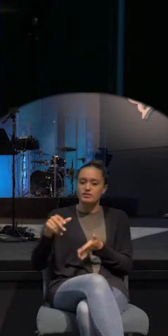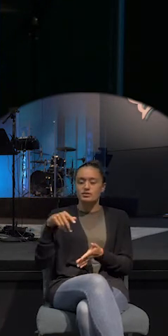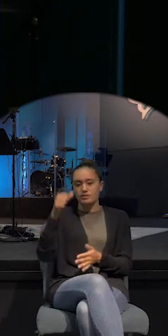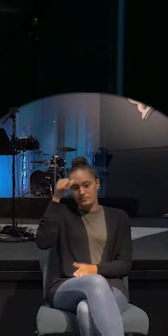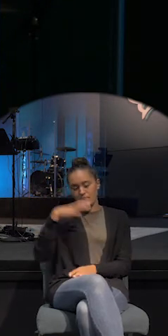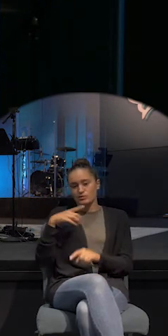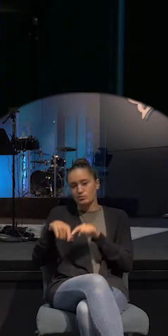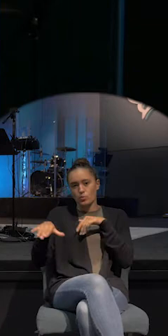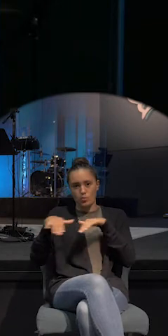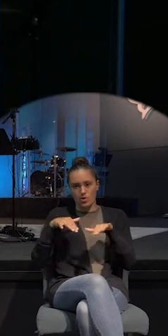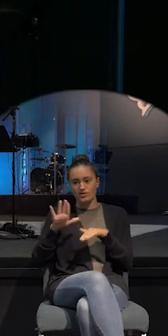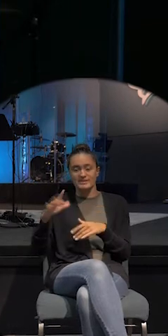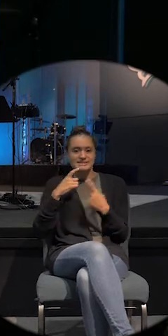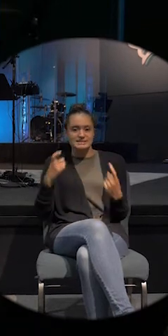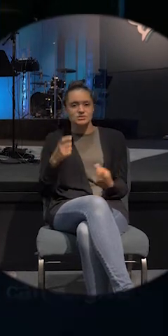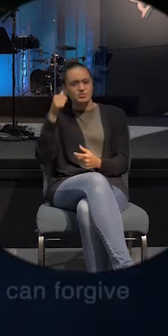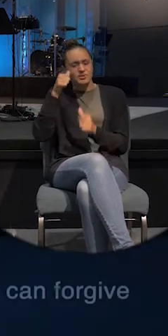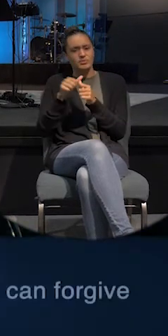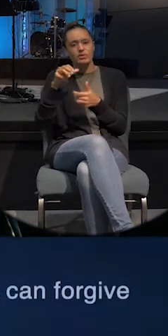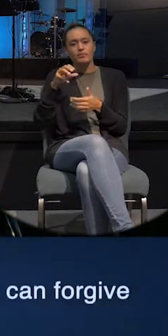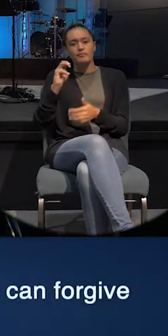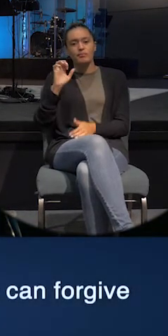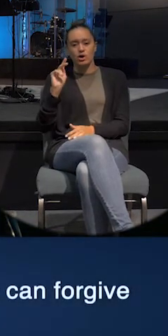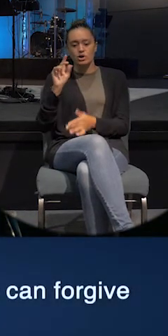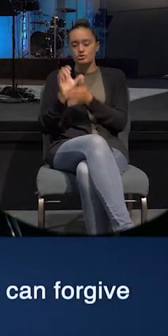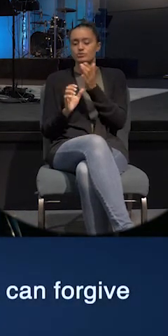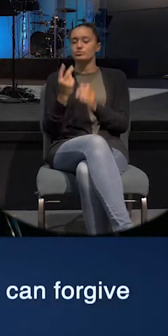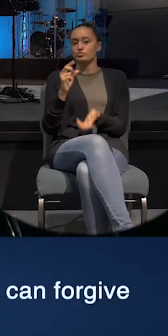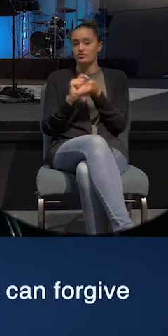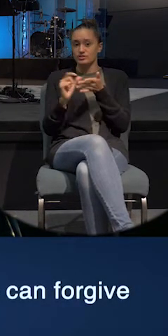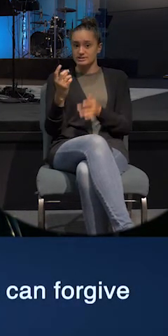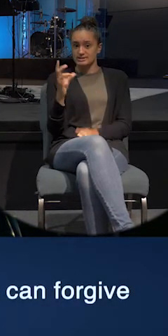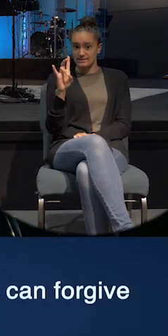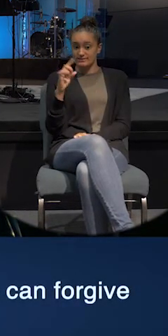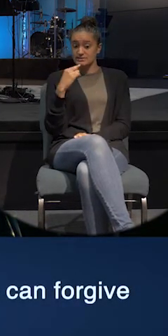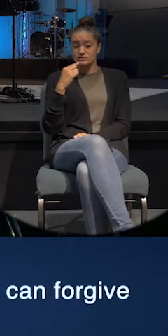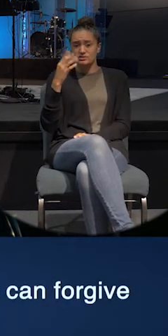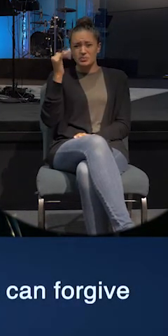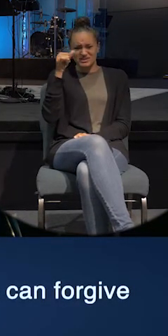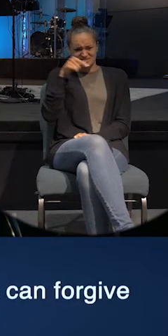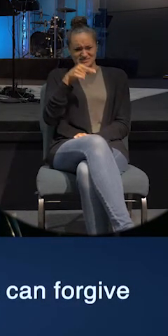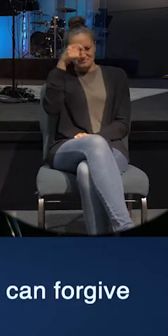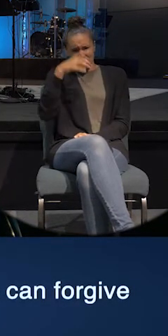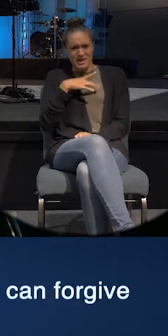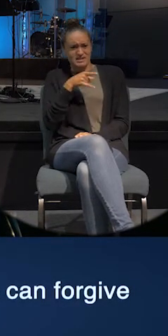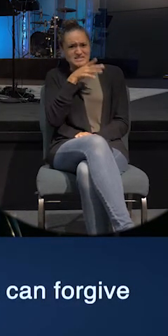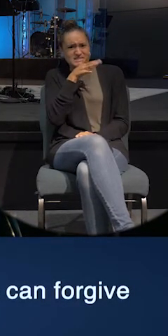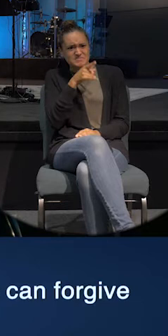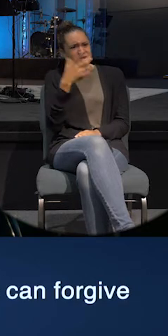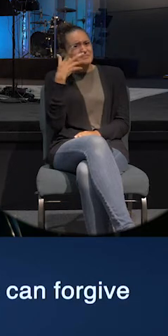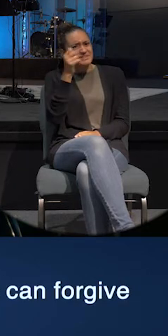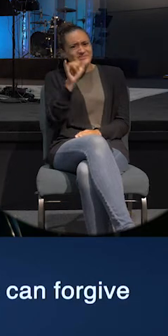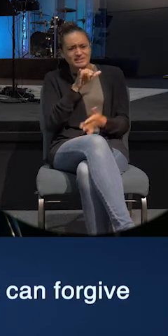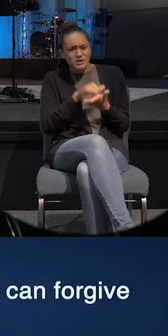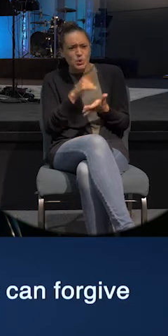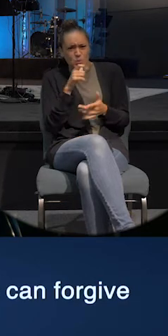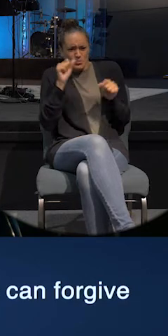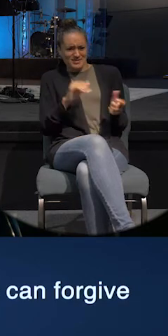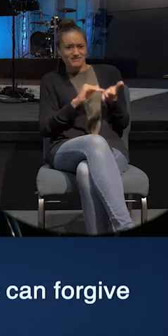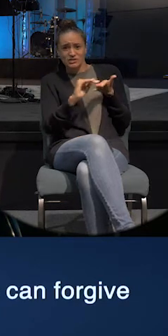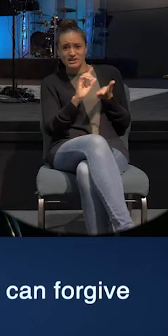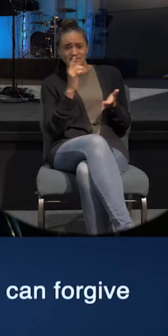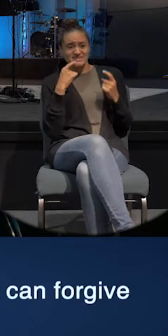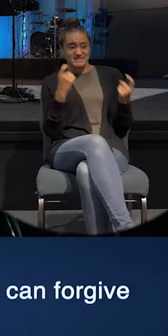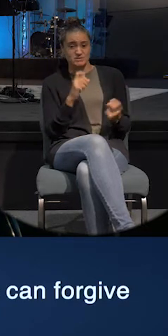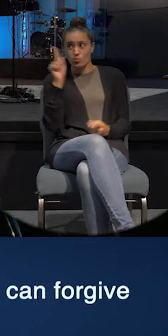sins. Remember in Mark chapter 2, verse 7, how they said, "Why does this man speak blasphemies like this? Who can forgive sins